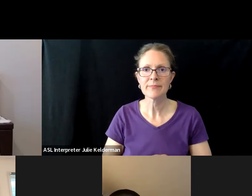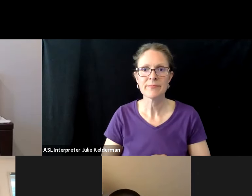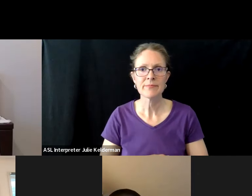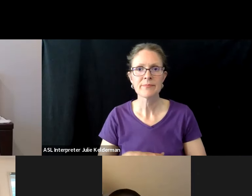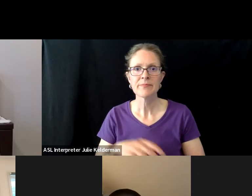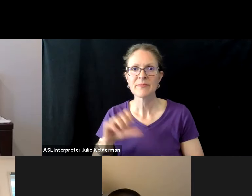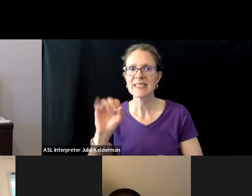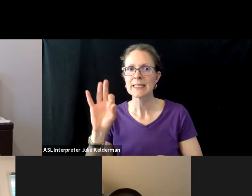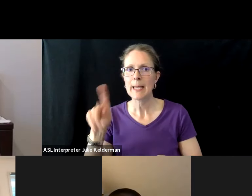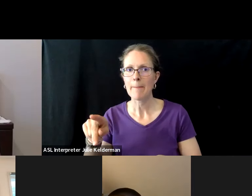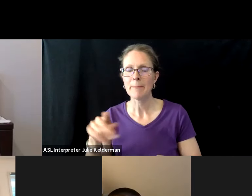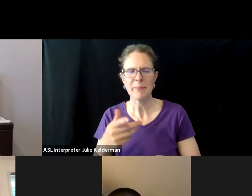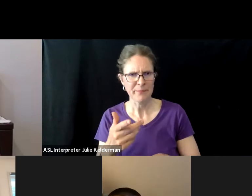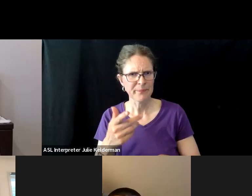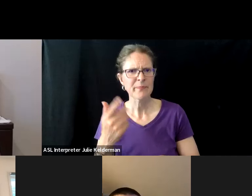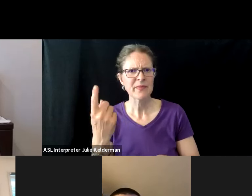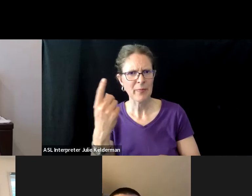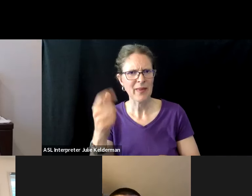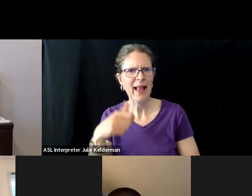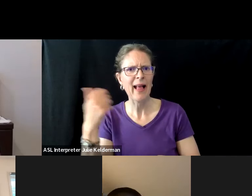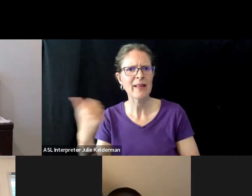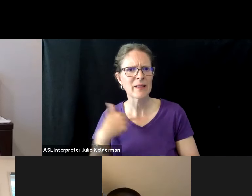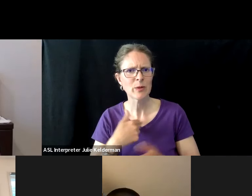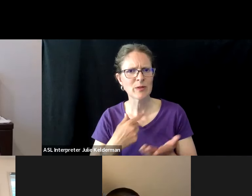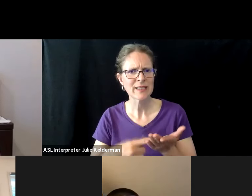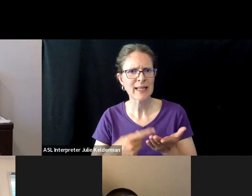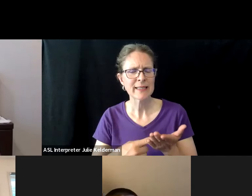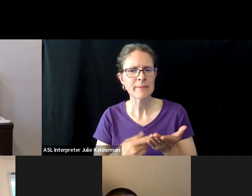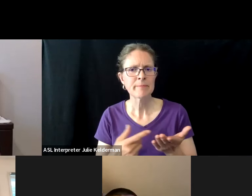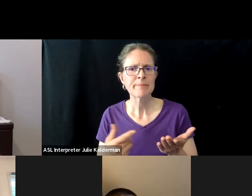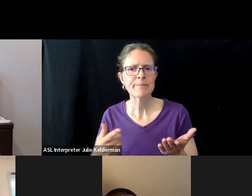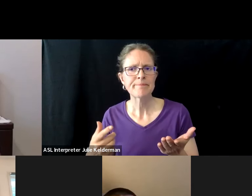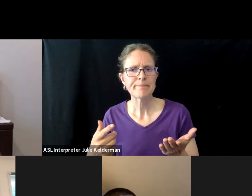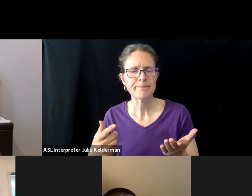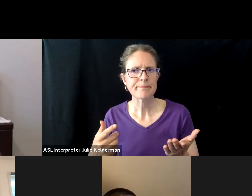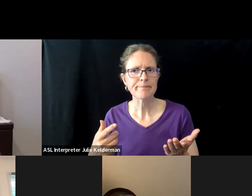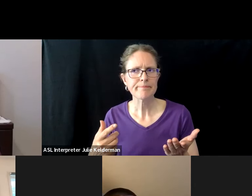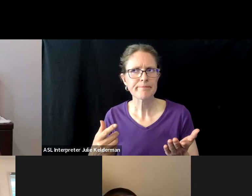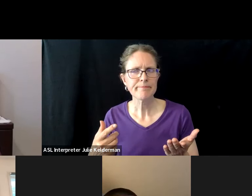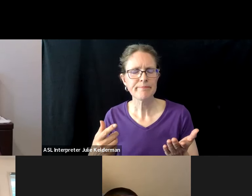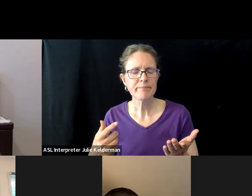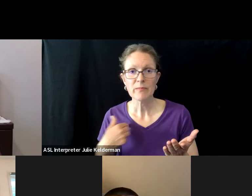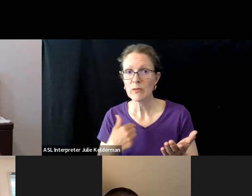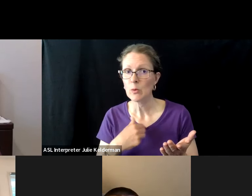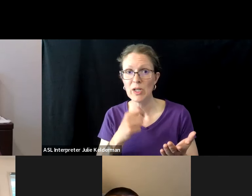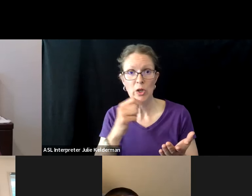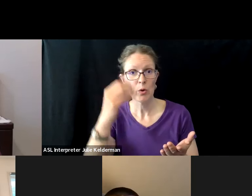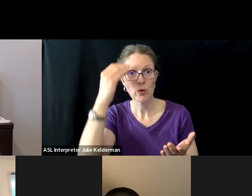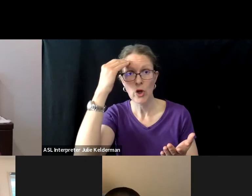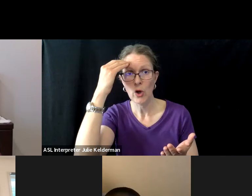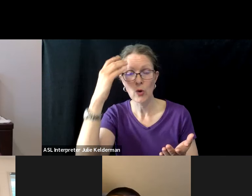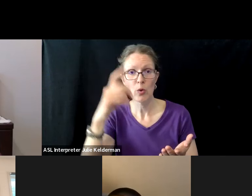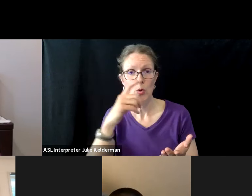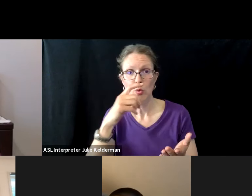were discussing earlier was that, and we don't know who this would fall